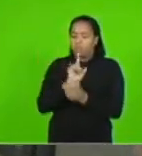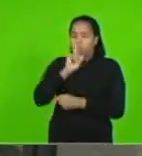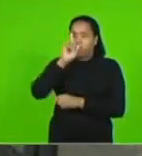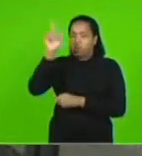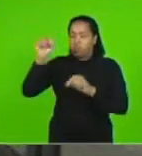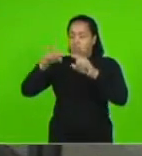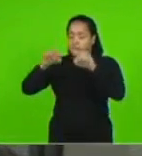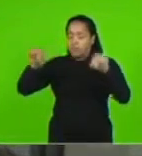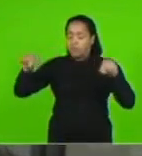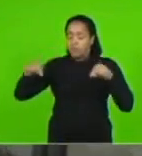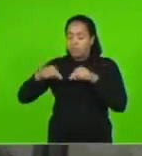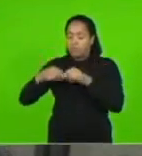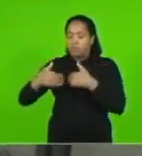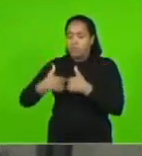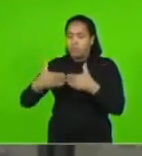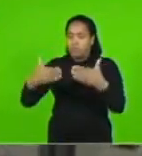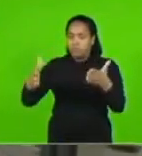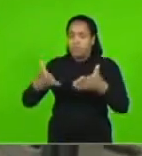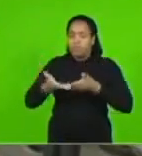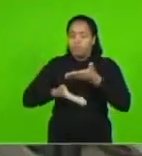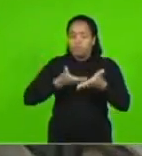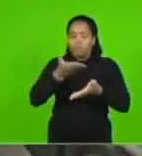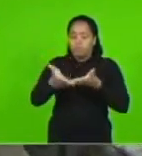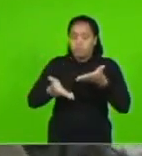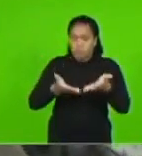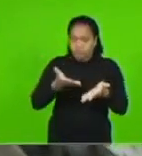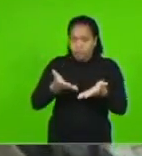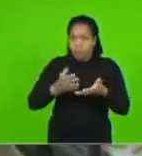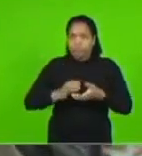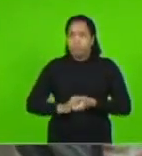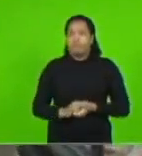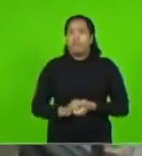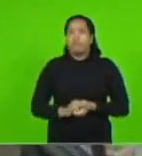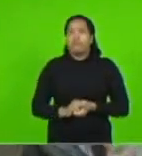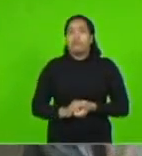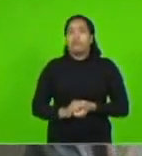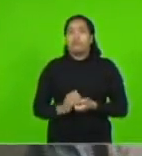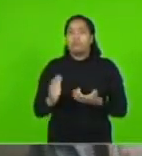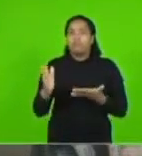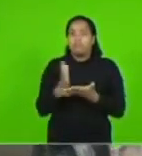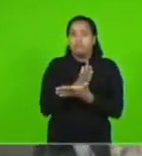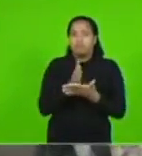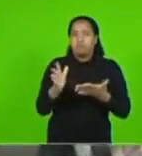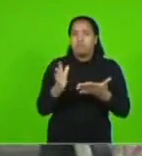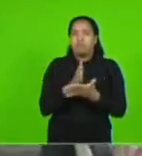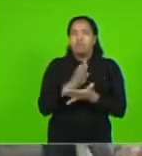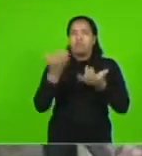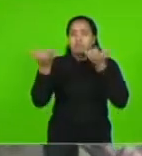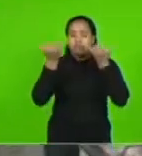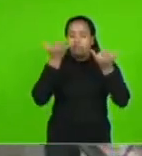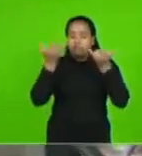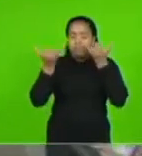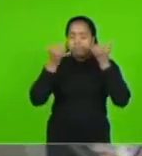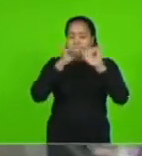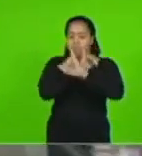we are united in the Manai for beginners.